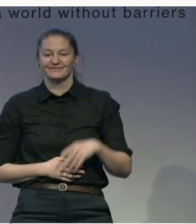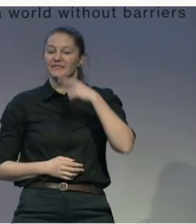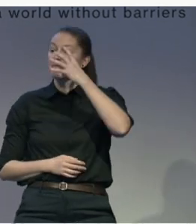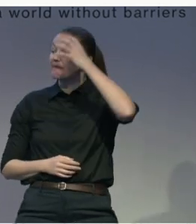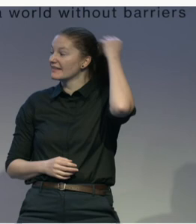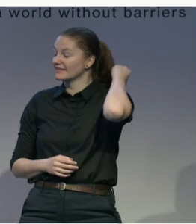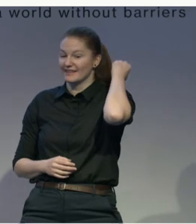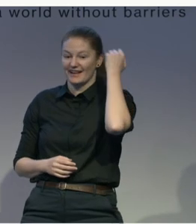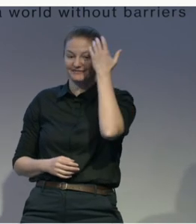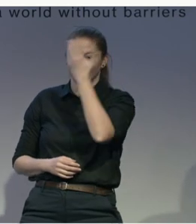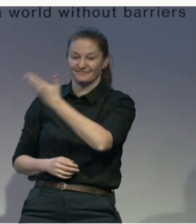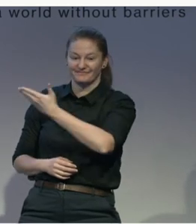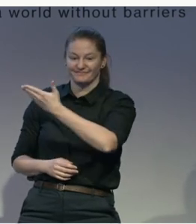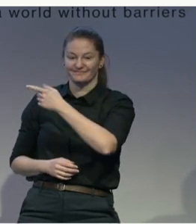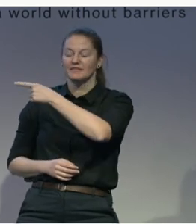Yeah. Yeah.